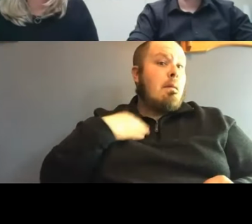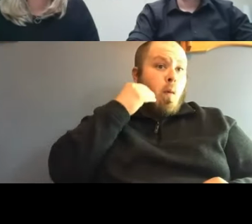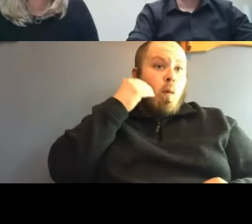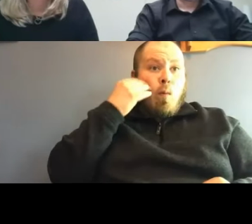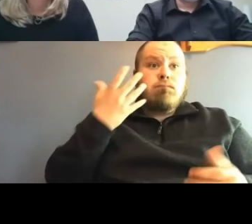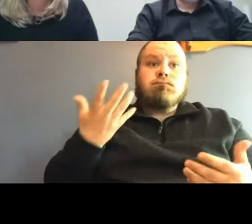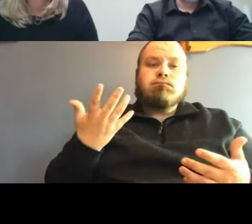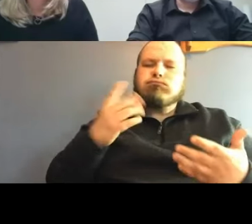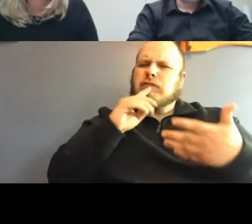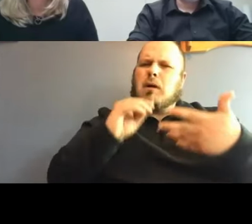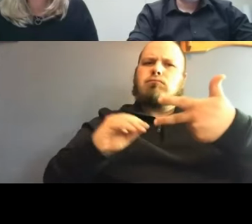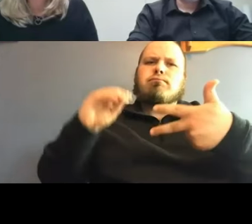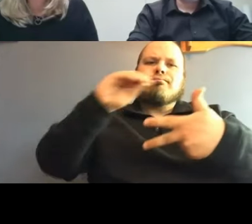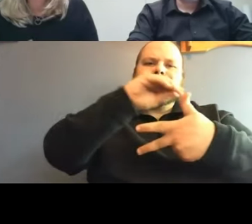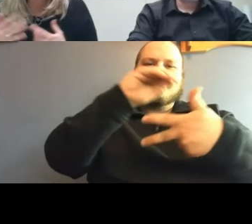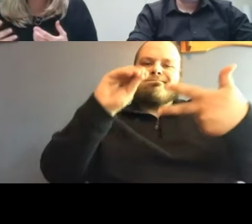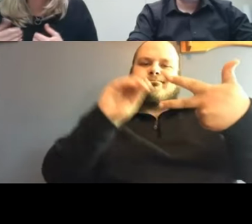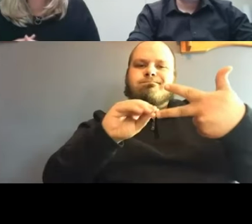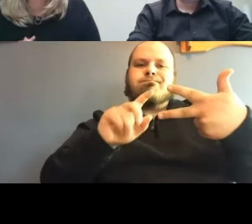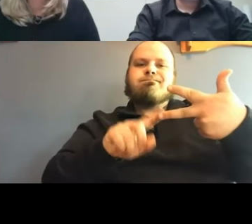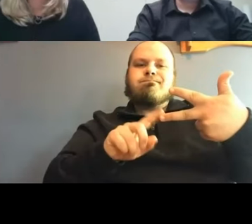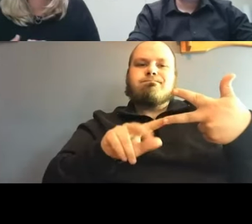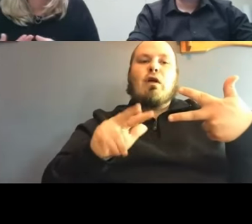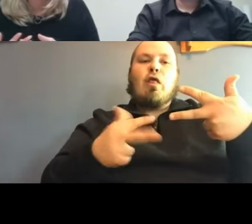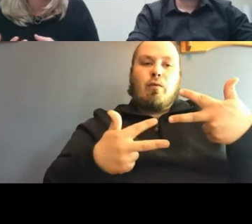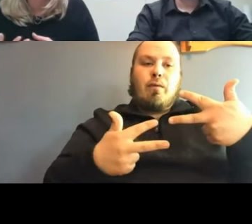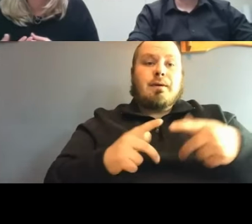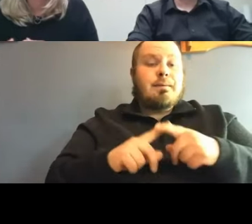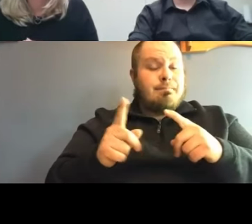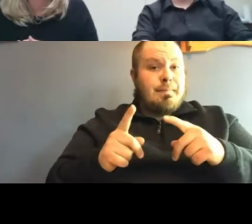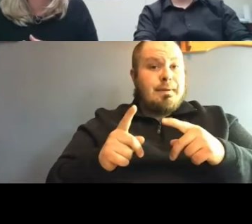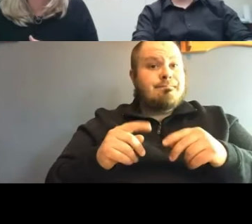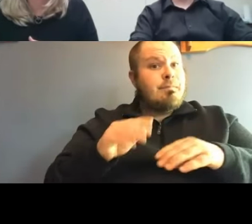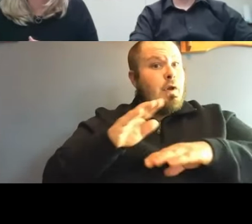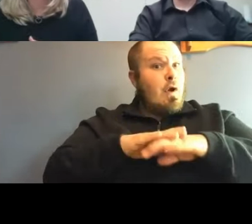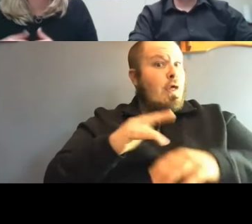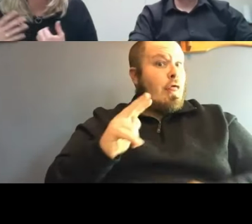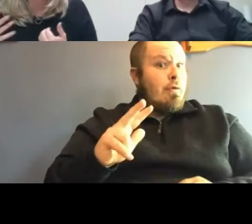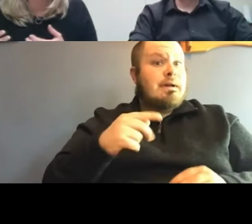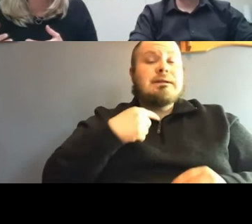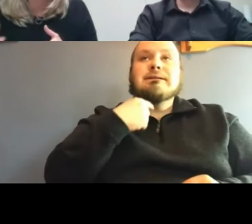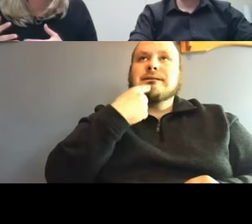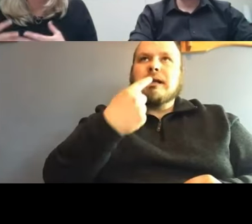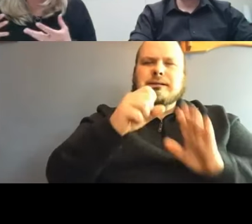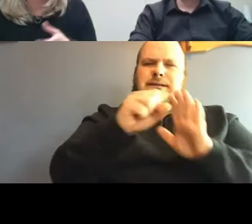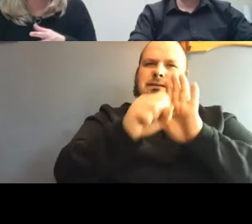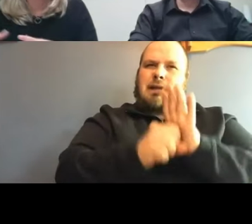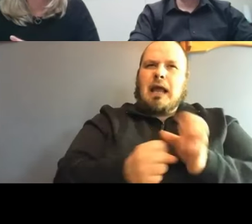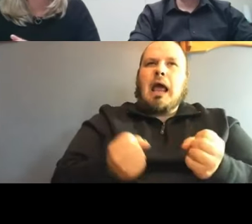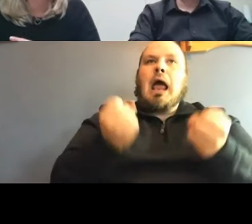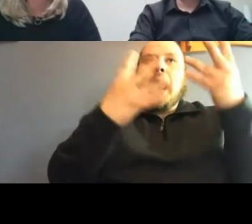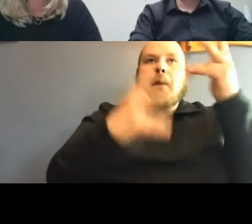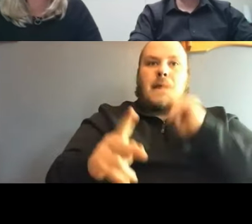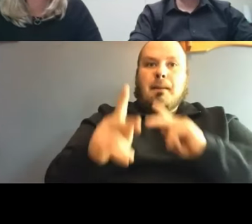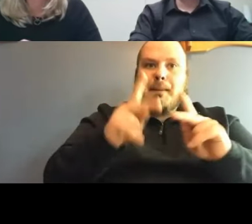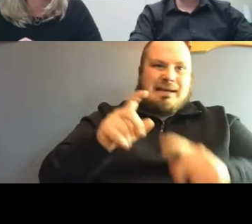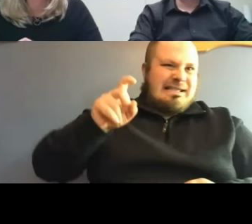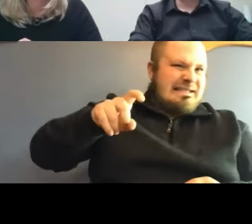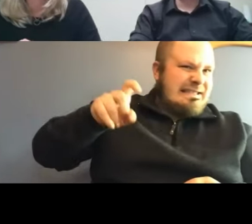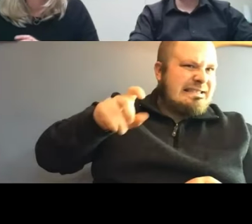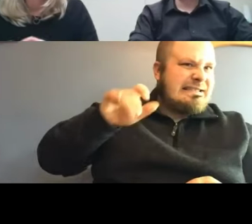be priority 3. But getting on priority 3 at least tells the state how many people are in need of